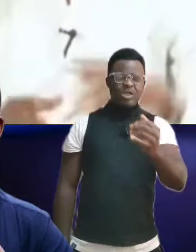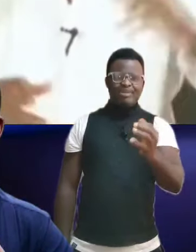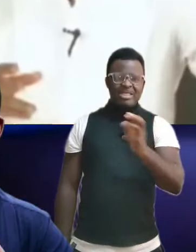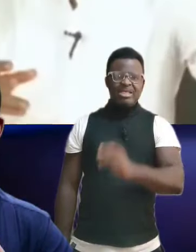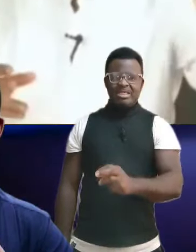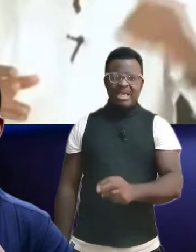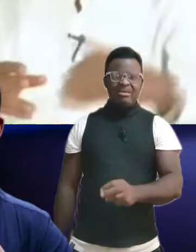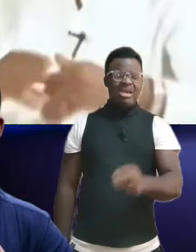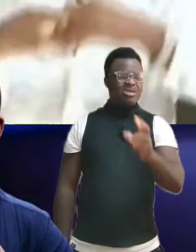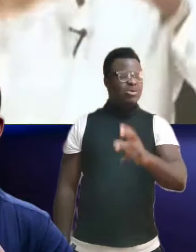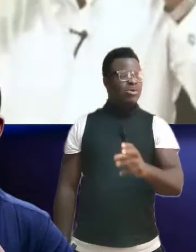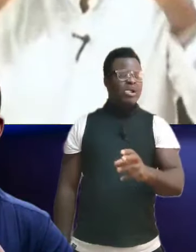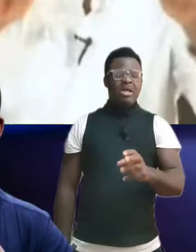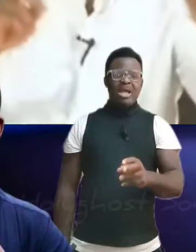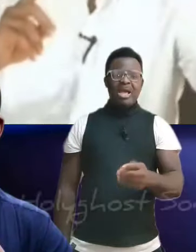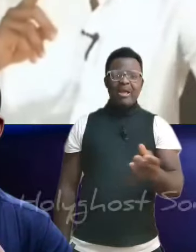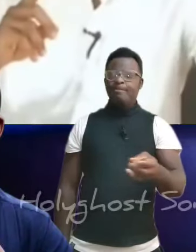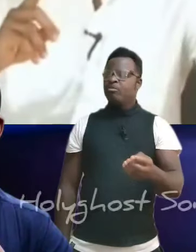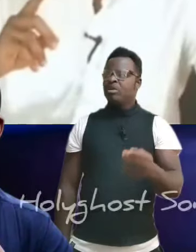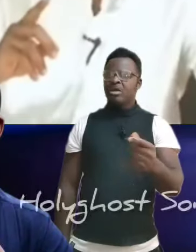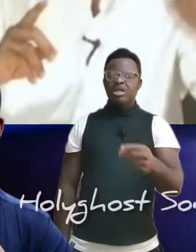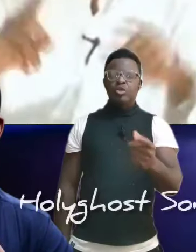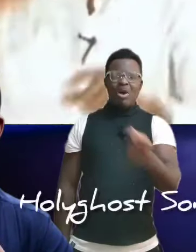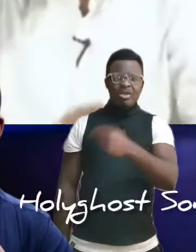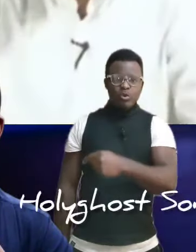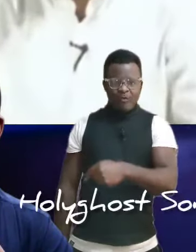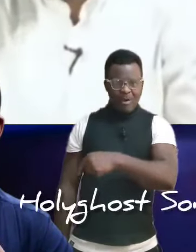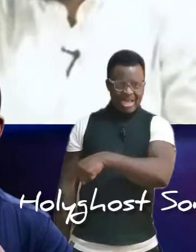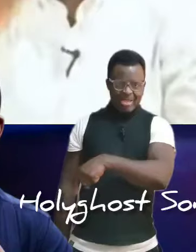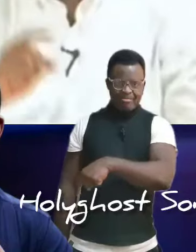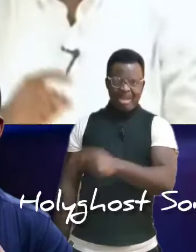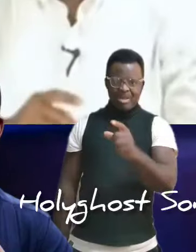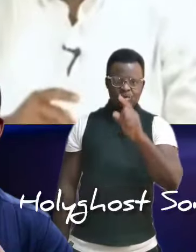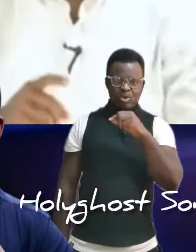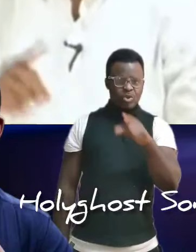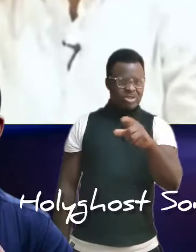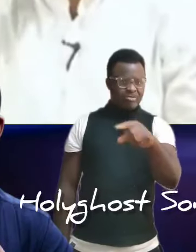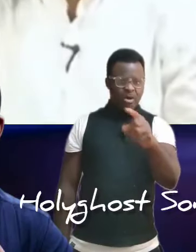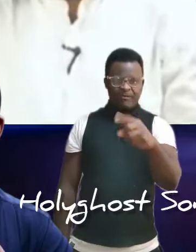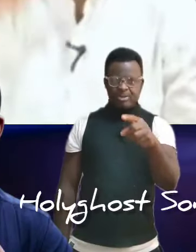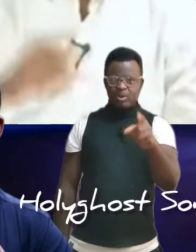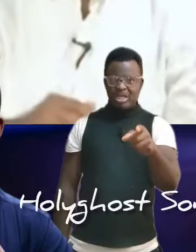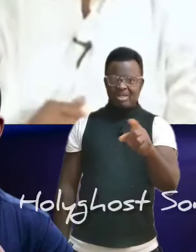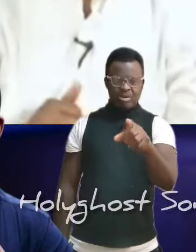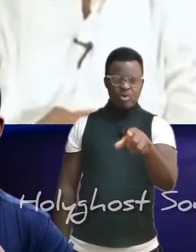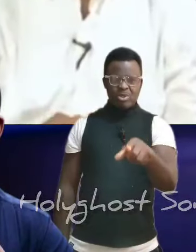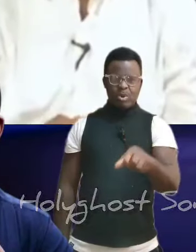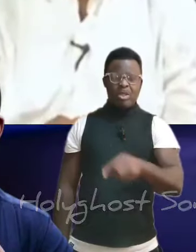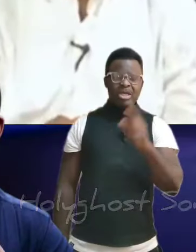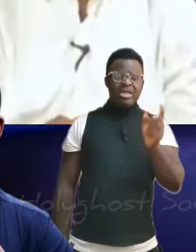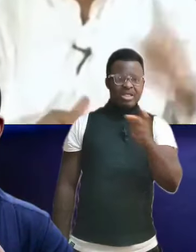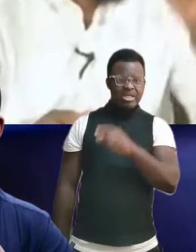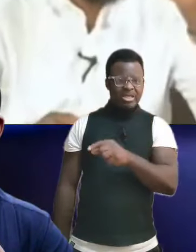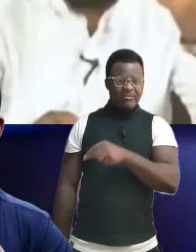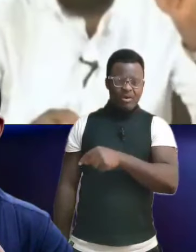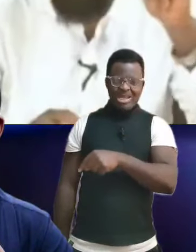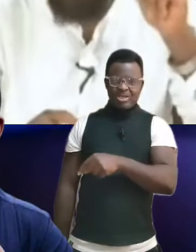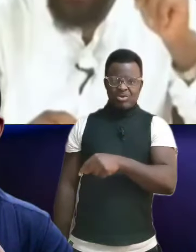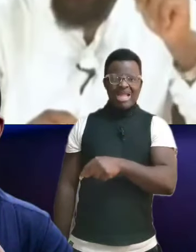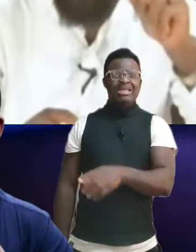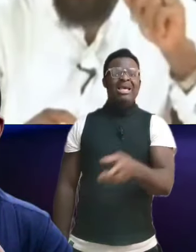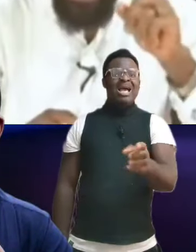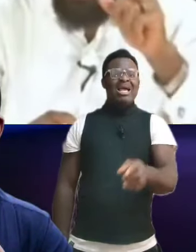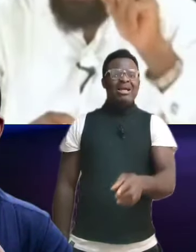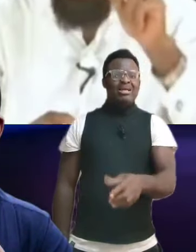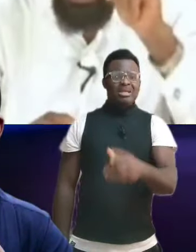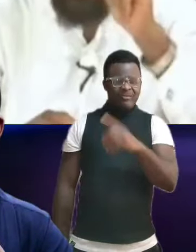Revolutionary books. Listen, is not that is why I said the conduct of the senior lawyer is professional misconduct. It's